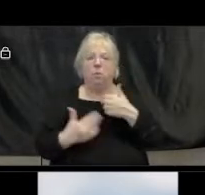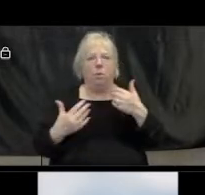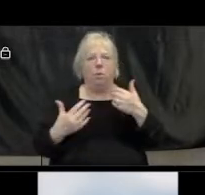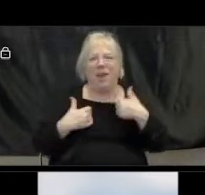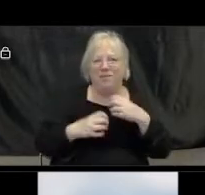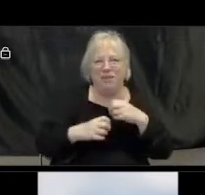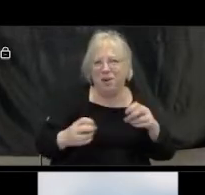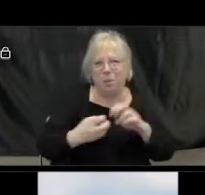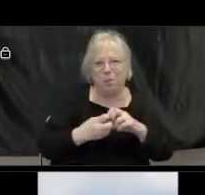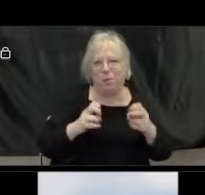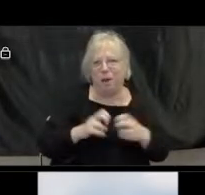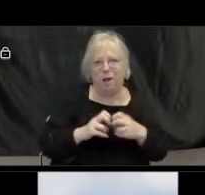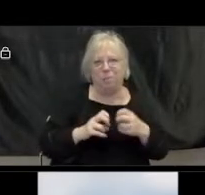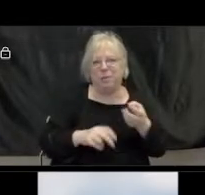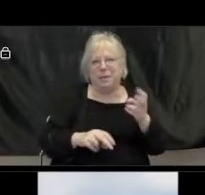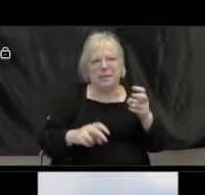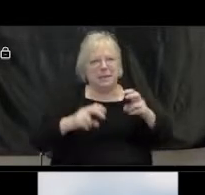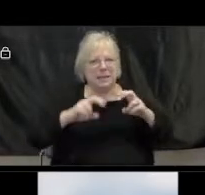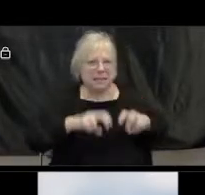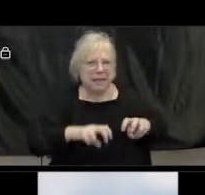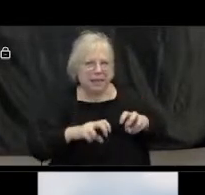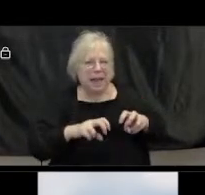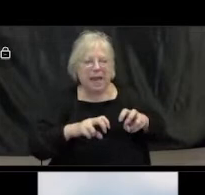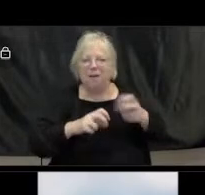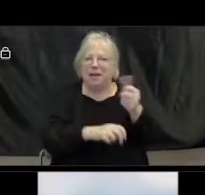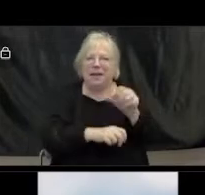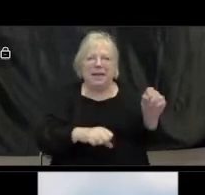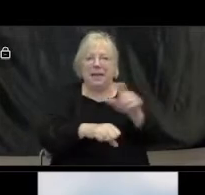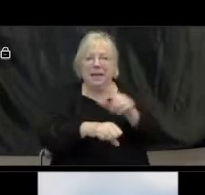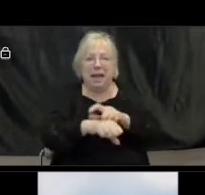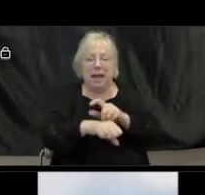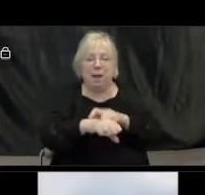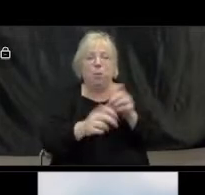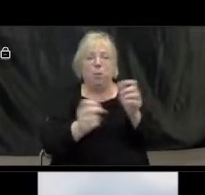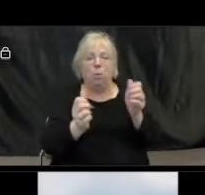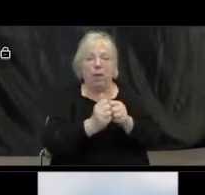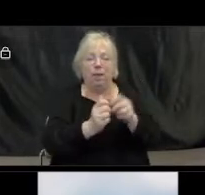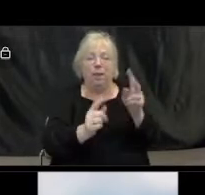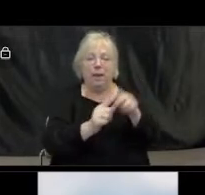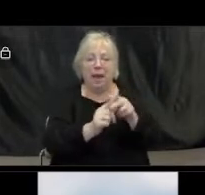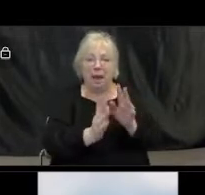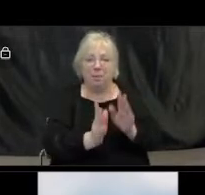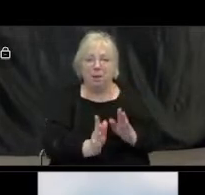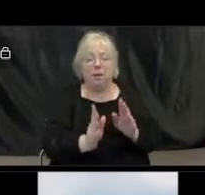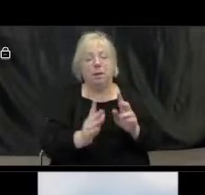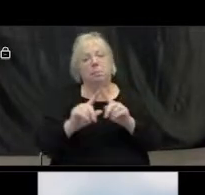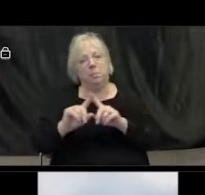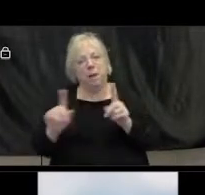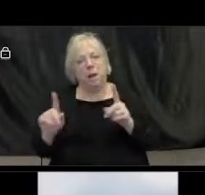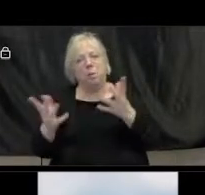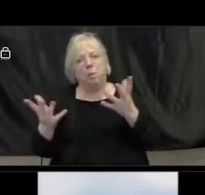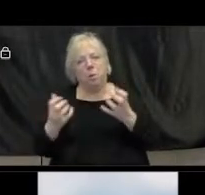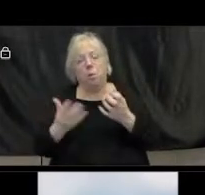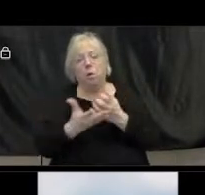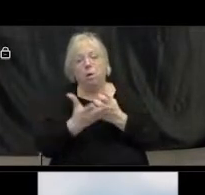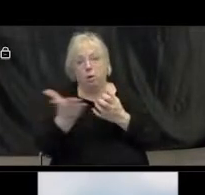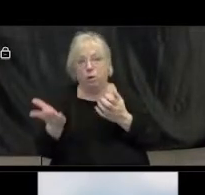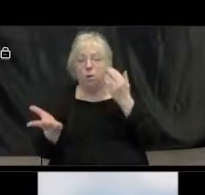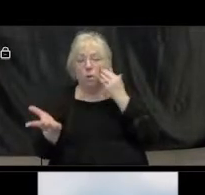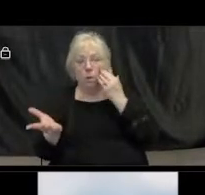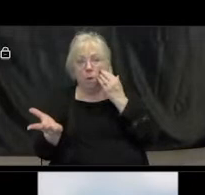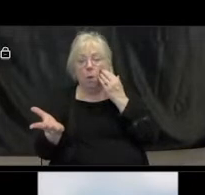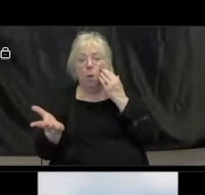problem at all sitting down at any time with the applicant, but we want you to know